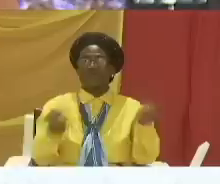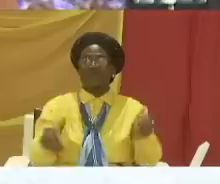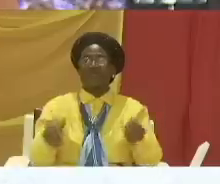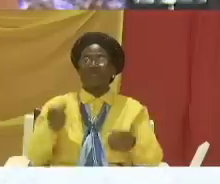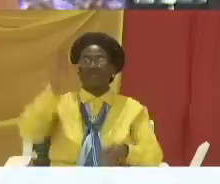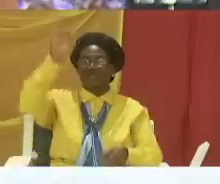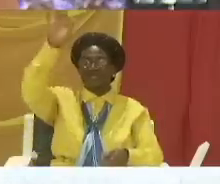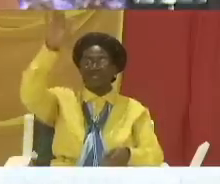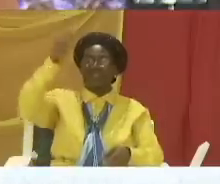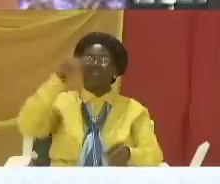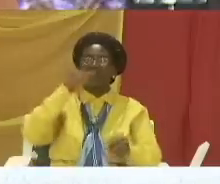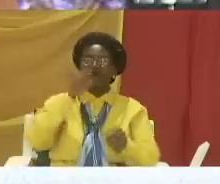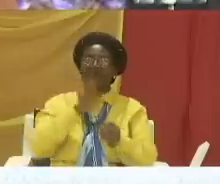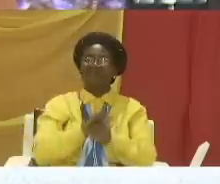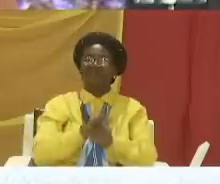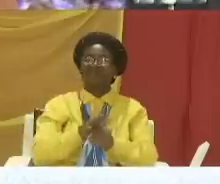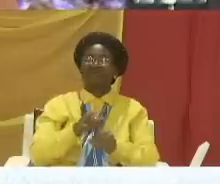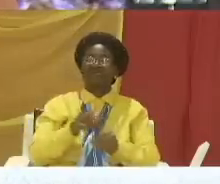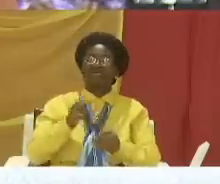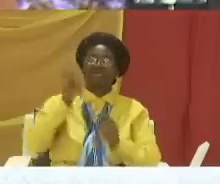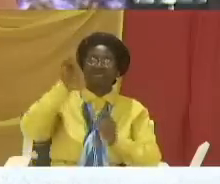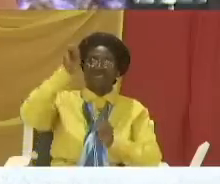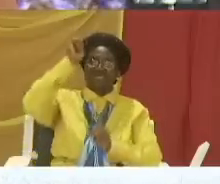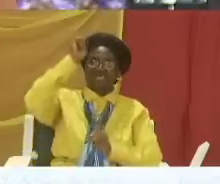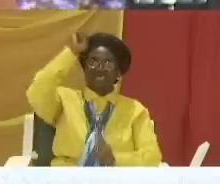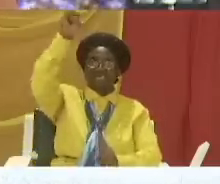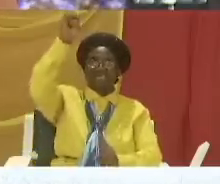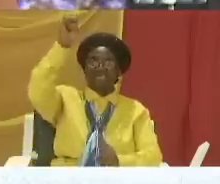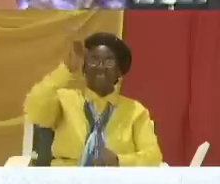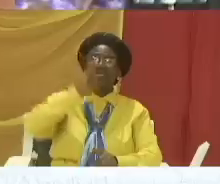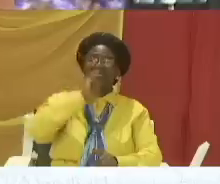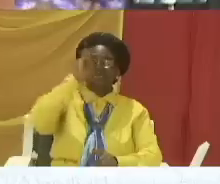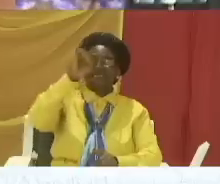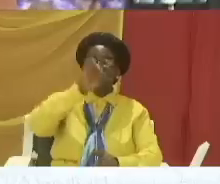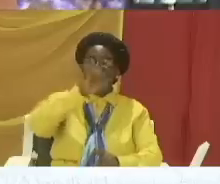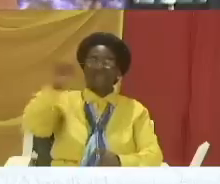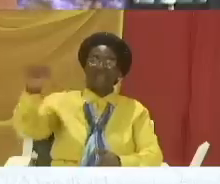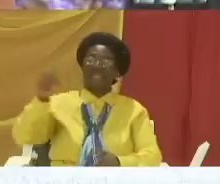He's a covenant-keeping God.